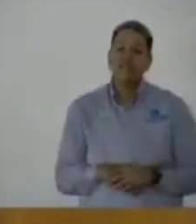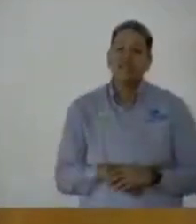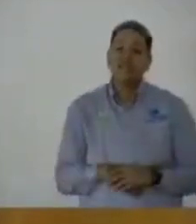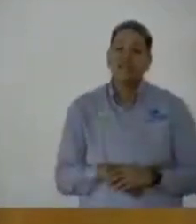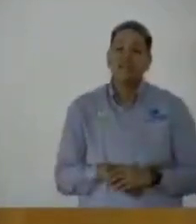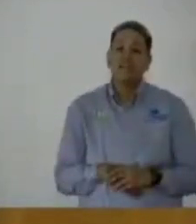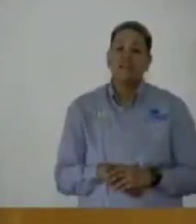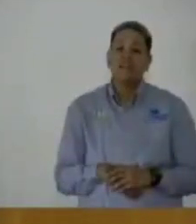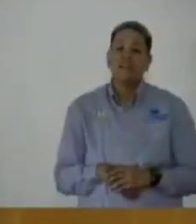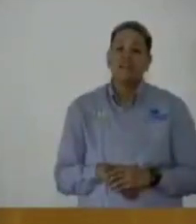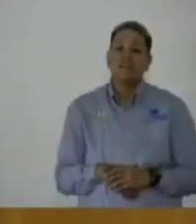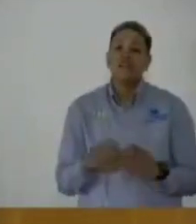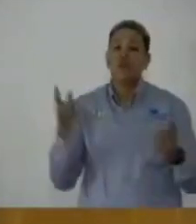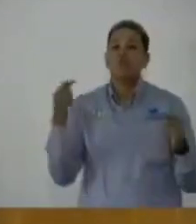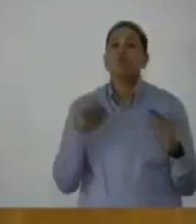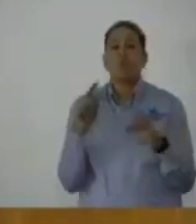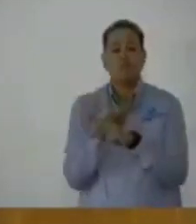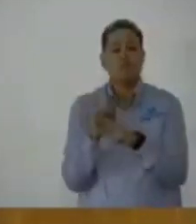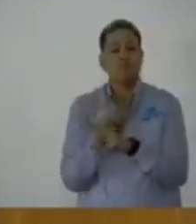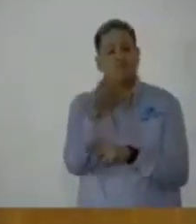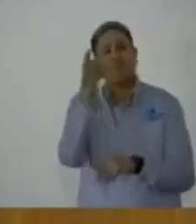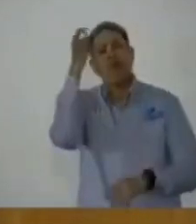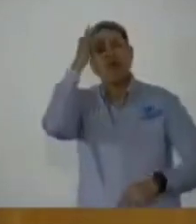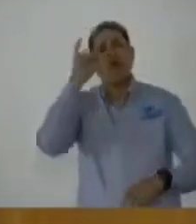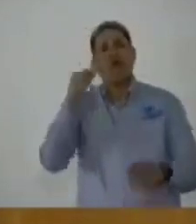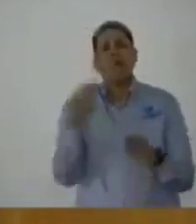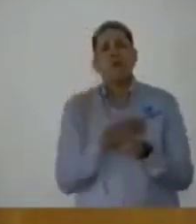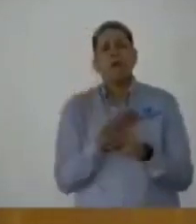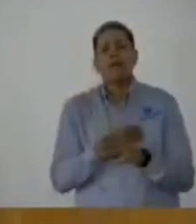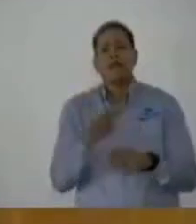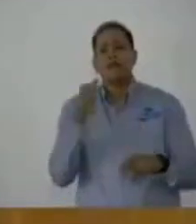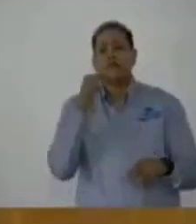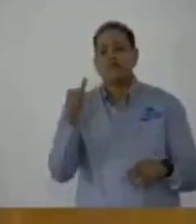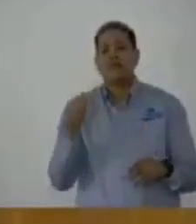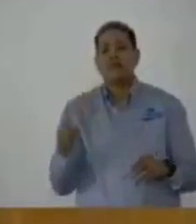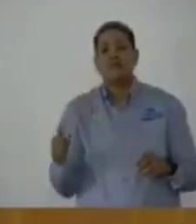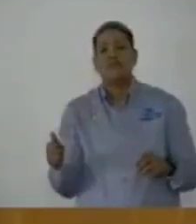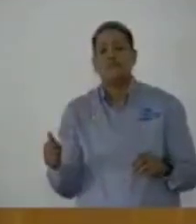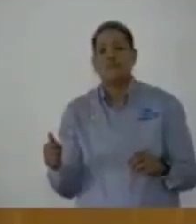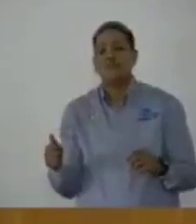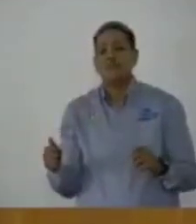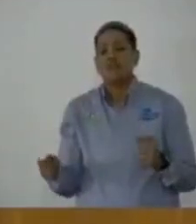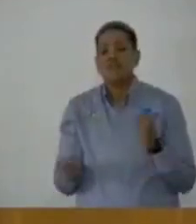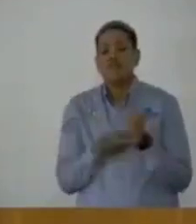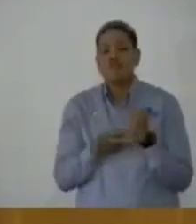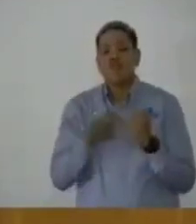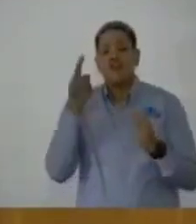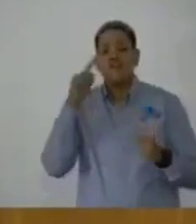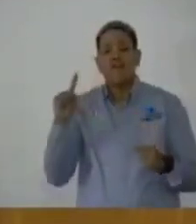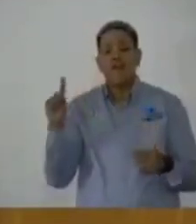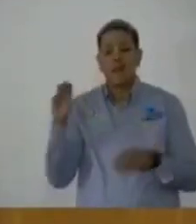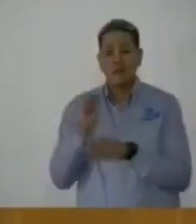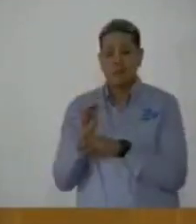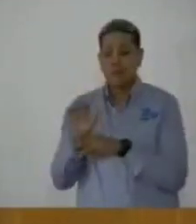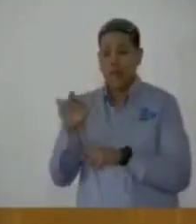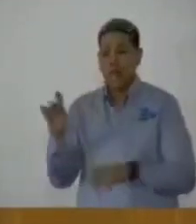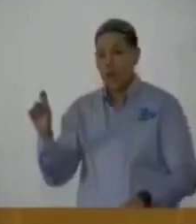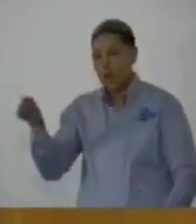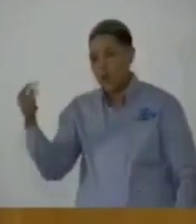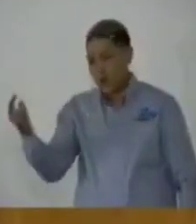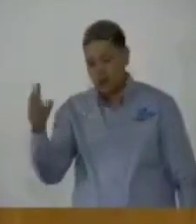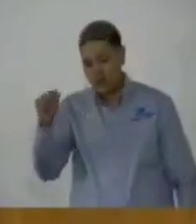So I'm going to now do some calculations, because mathematics was not reserved for Minister Clark. So I'm going to do some